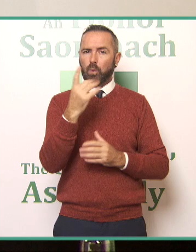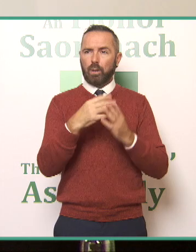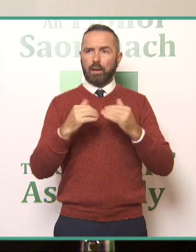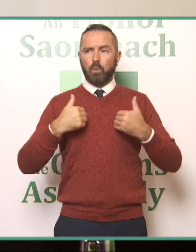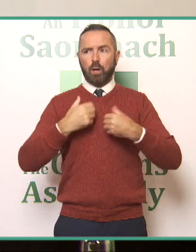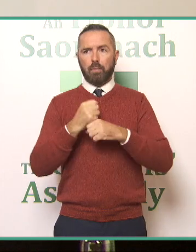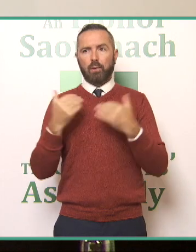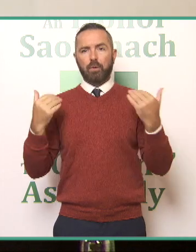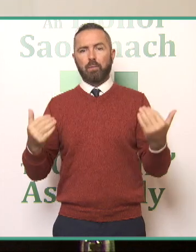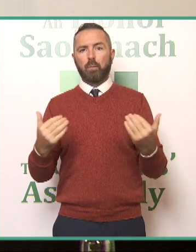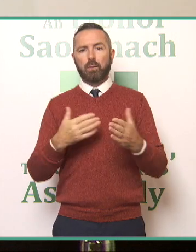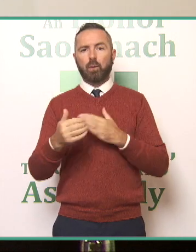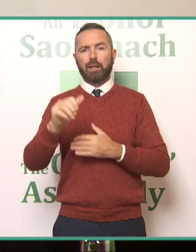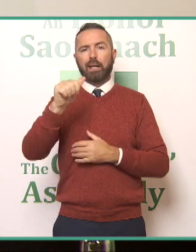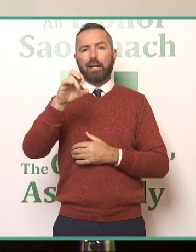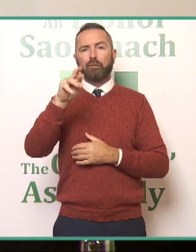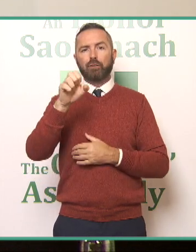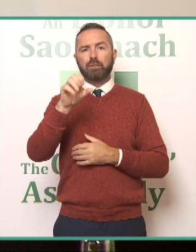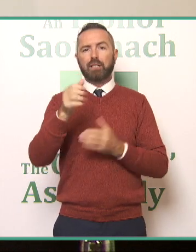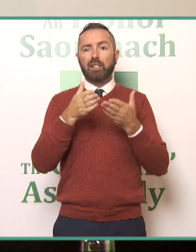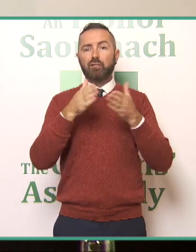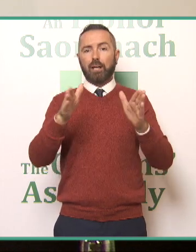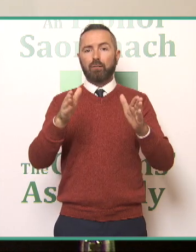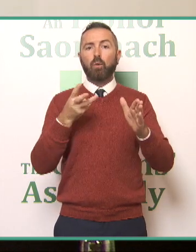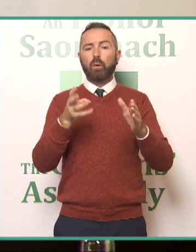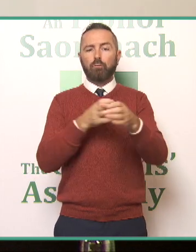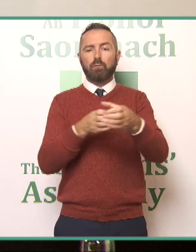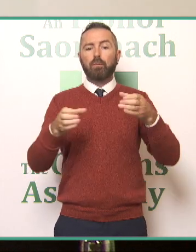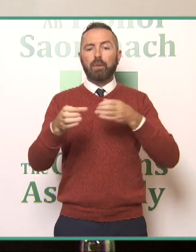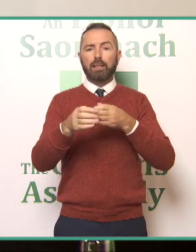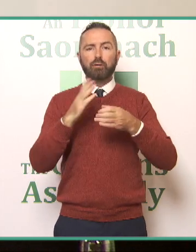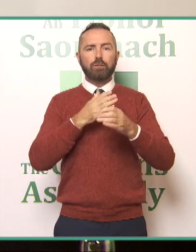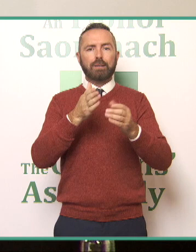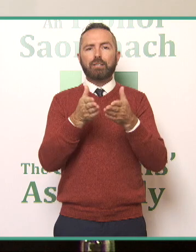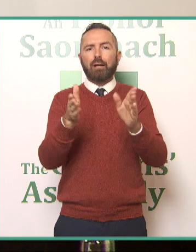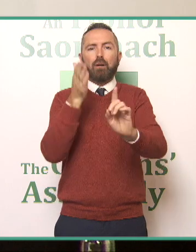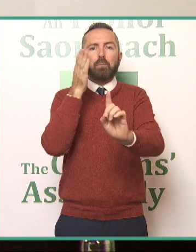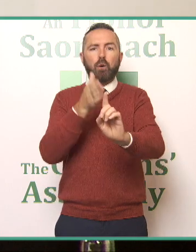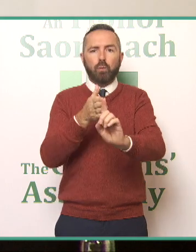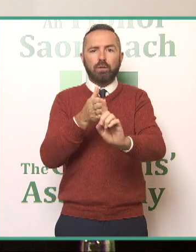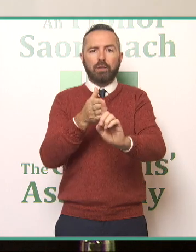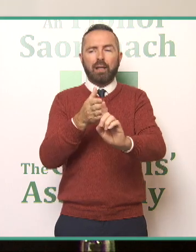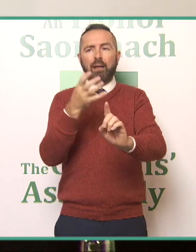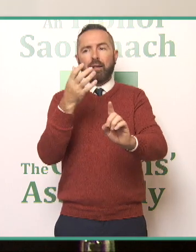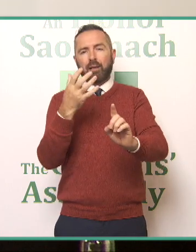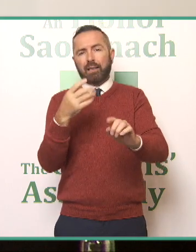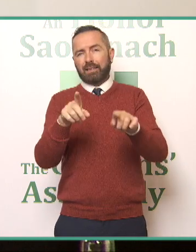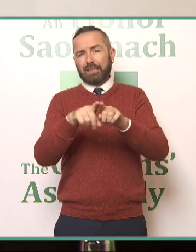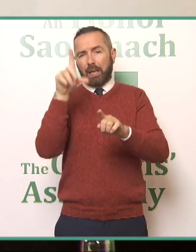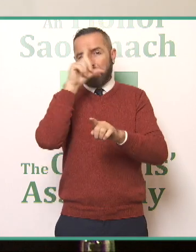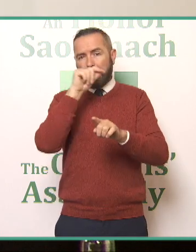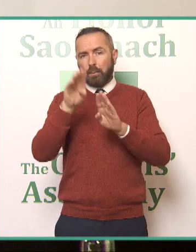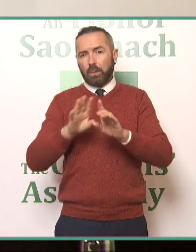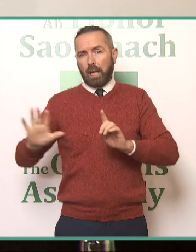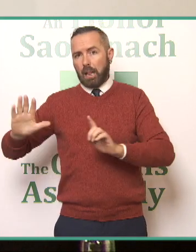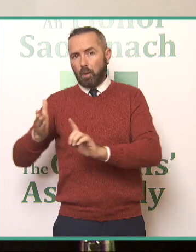moment is the Acres General one is just a replacing of the general approach, and having the same name on a local approach